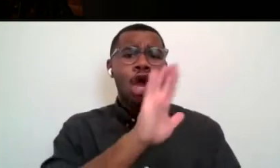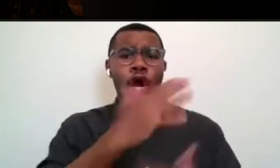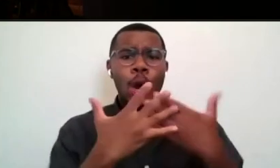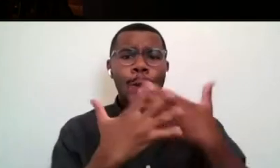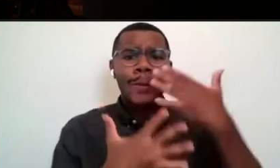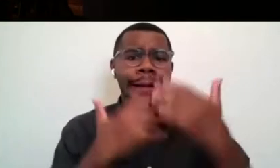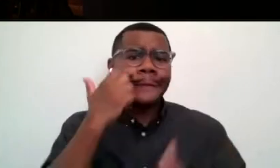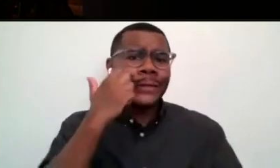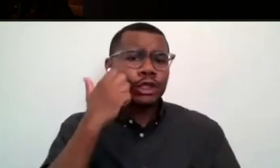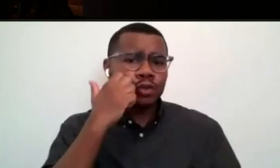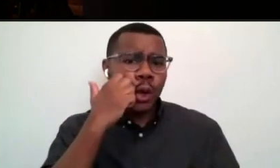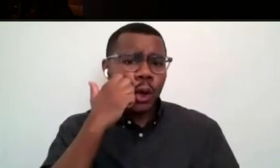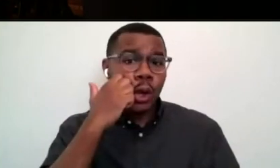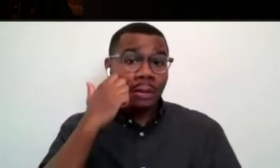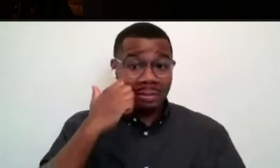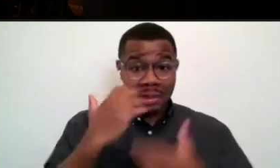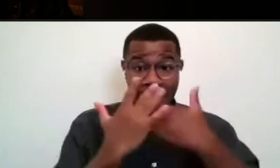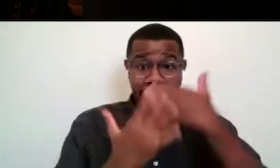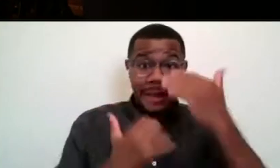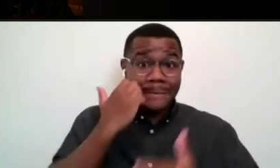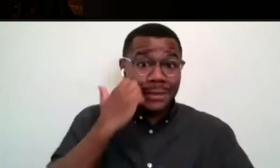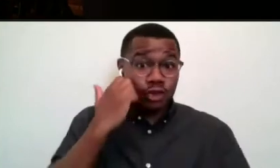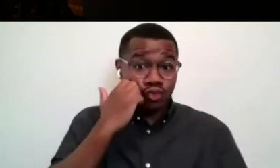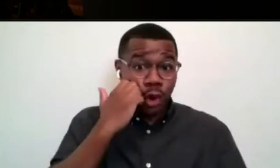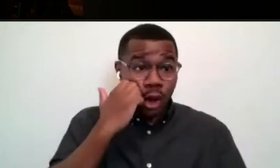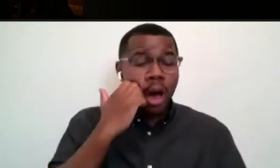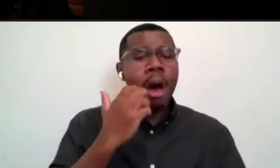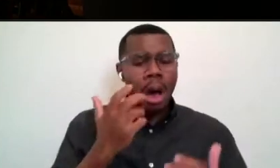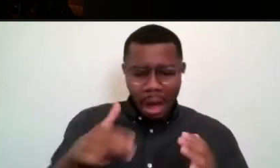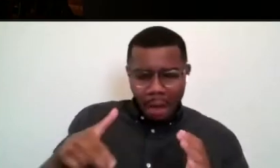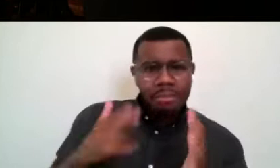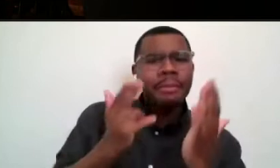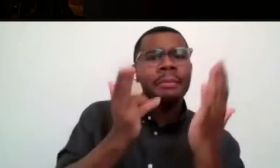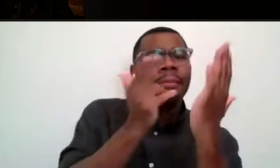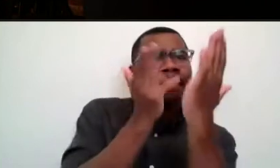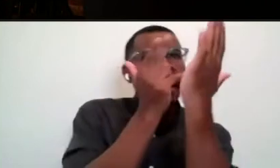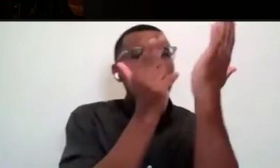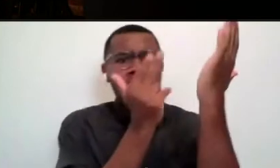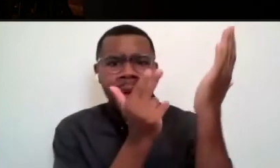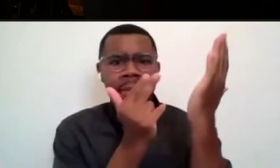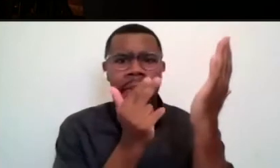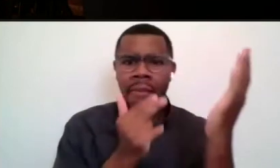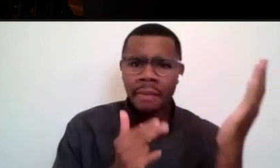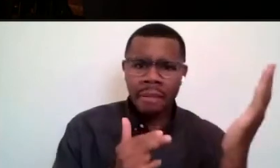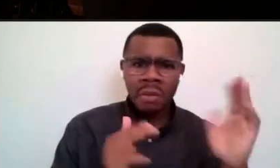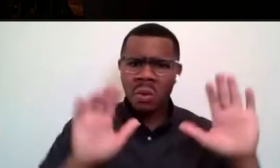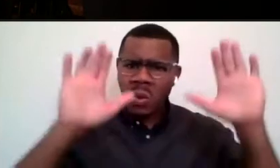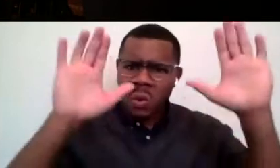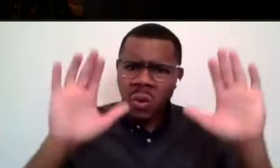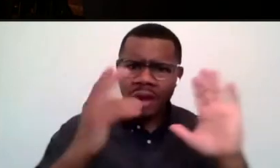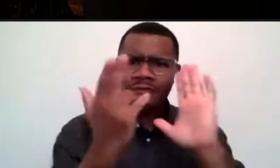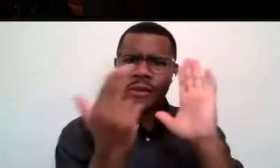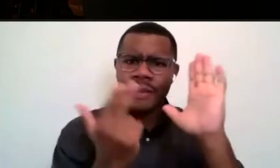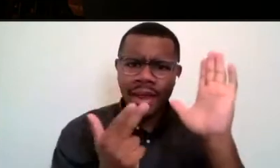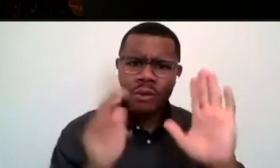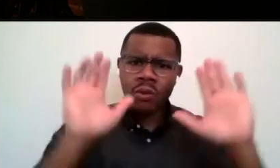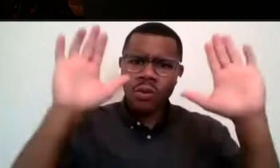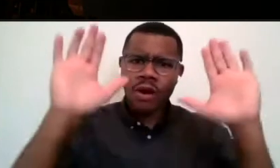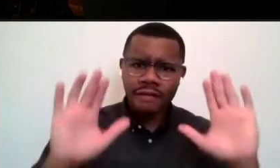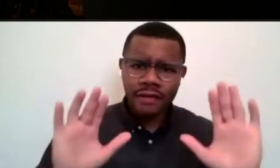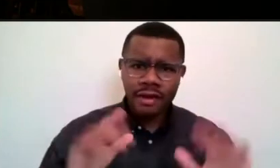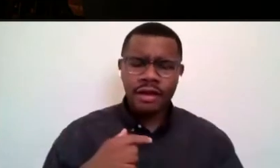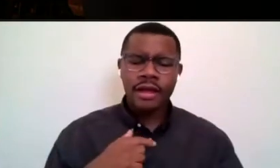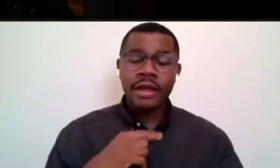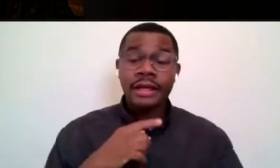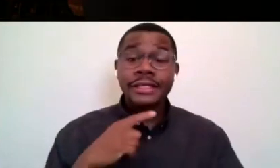I loved it. She did all these wonderful paintings with her menstruation. And she was like, she